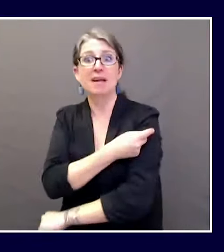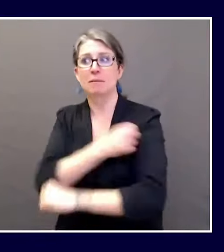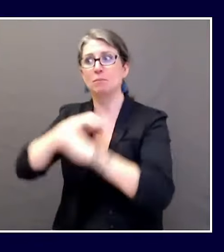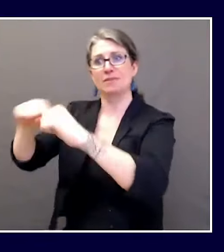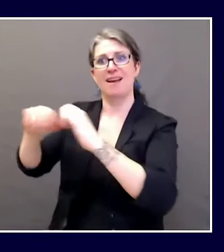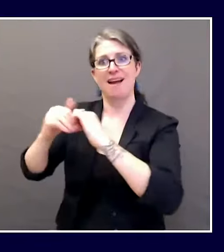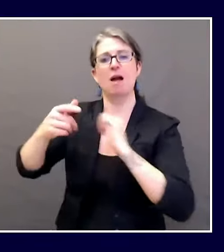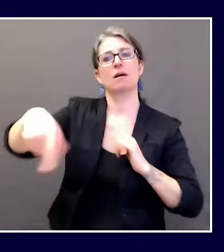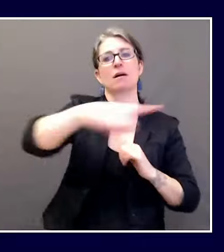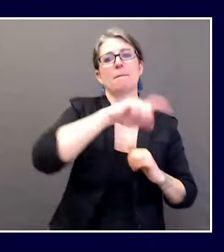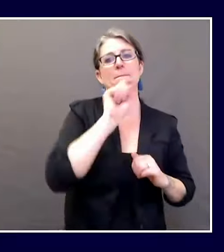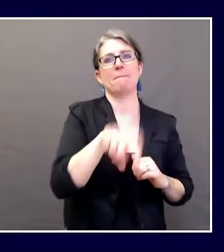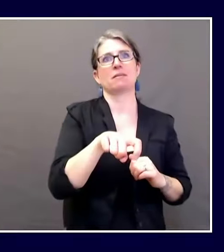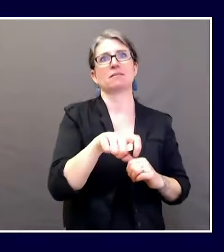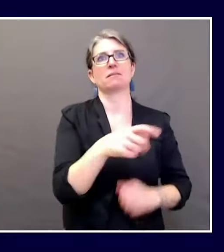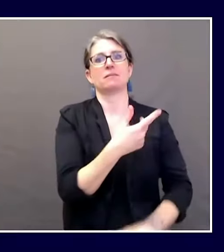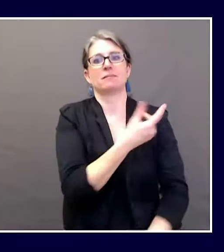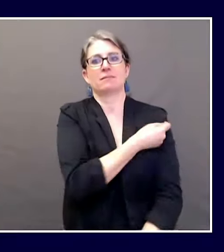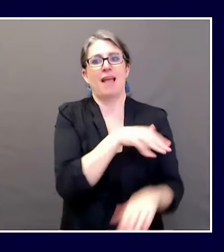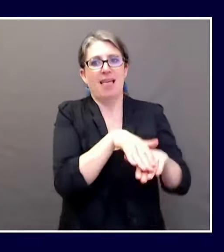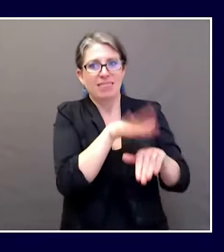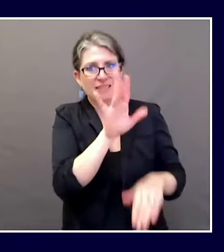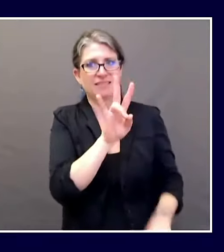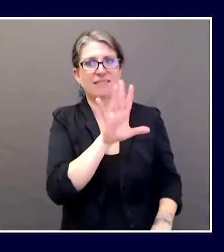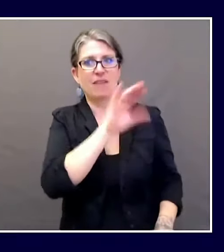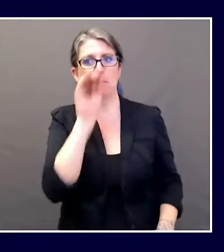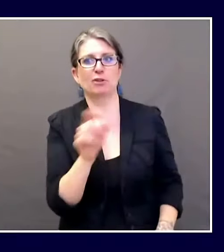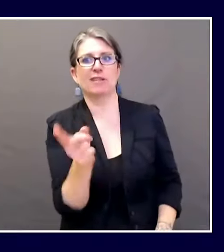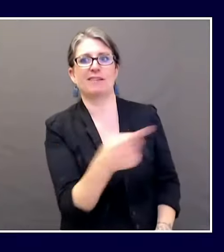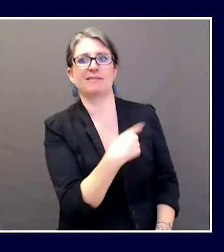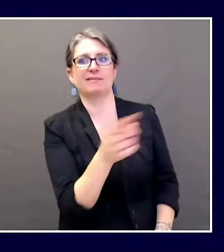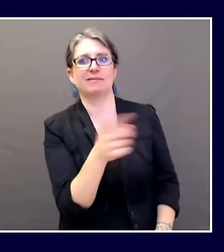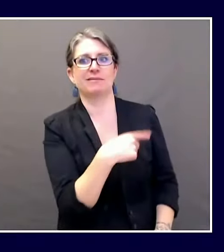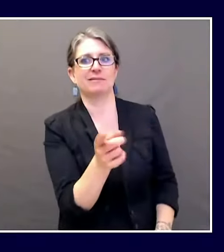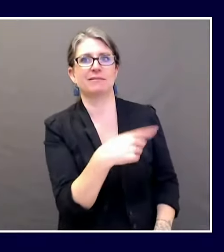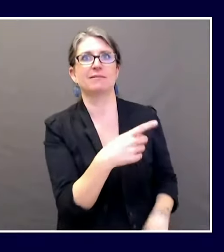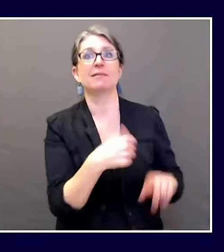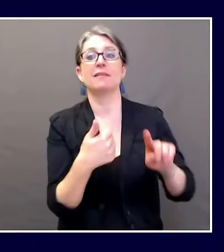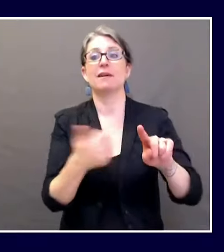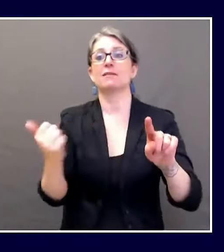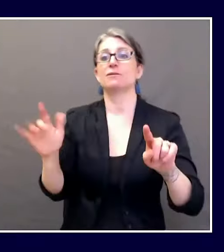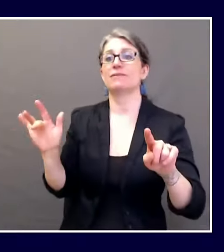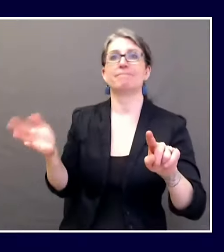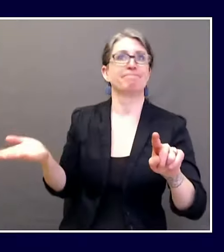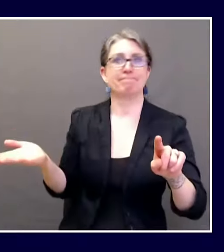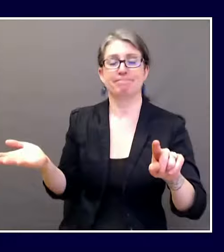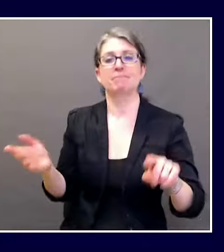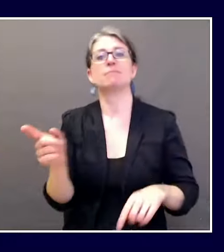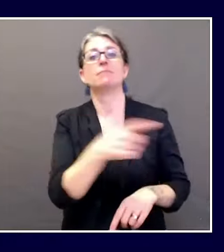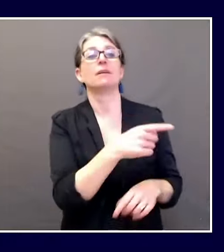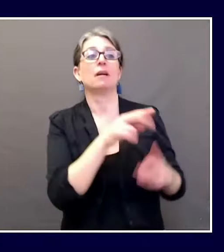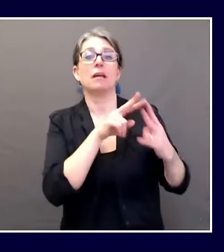of both of those things, vaccine plus natural immunity, really taking hold.